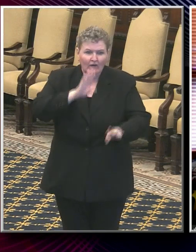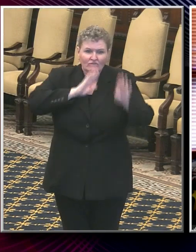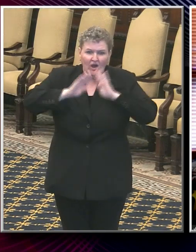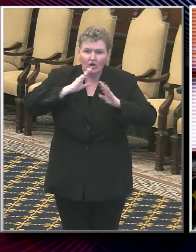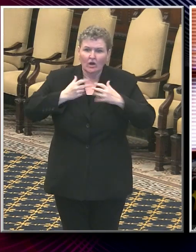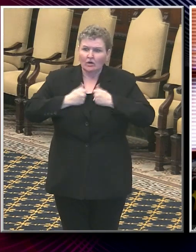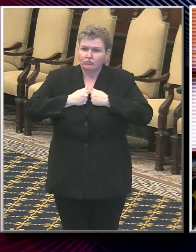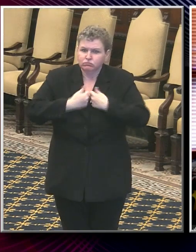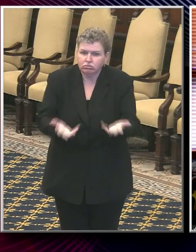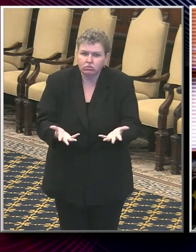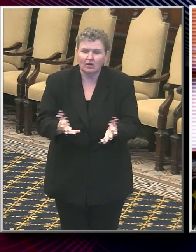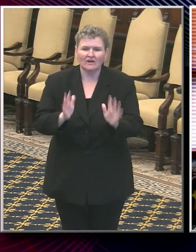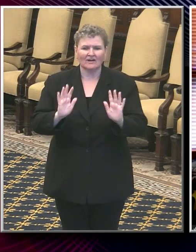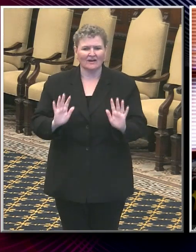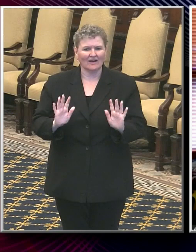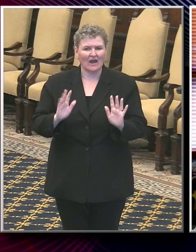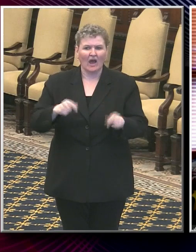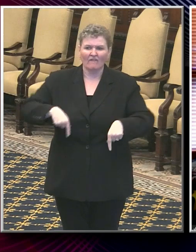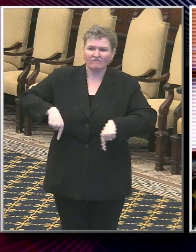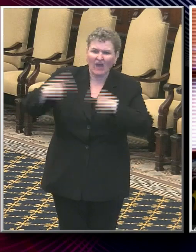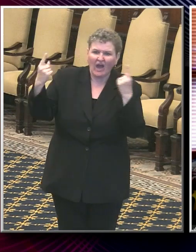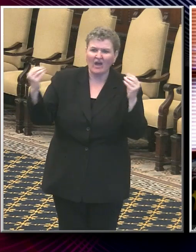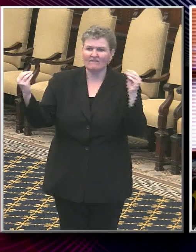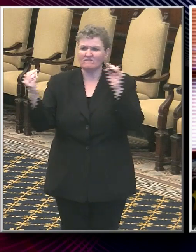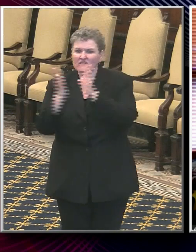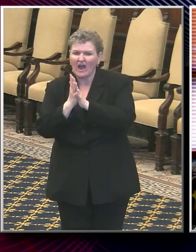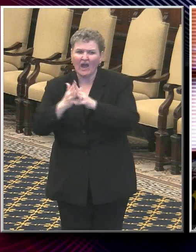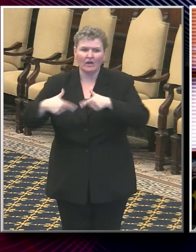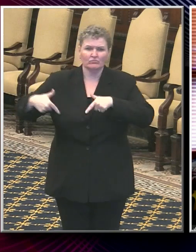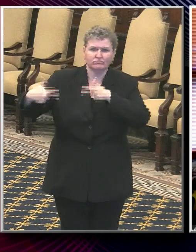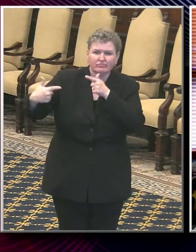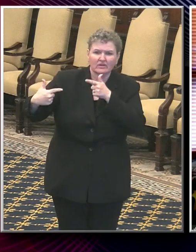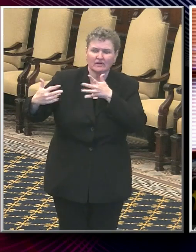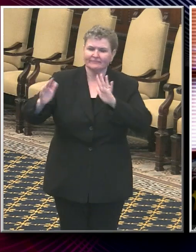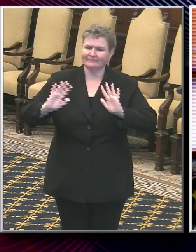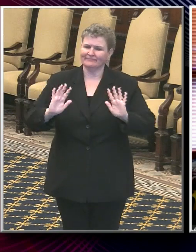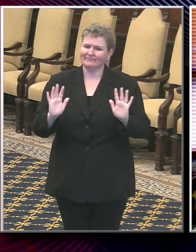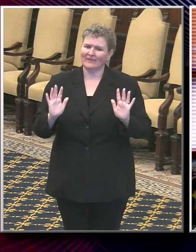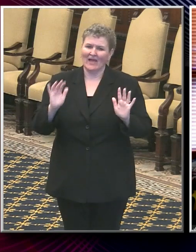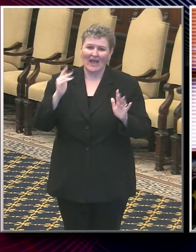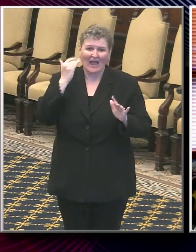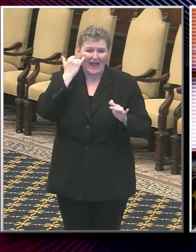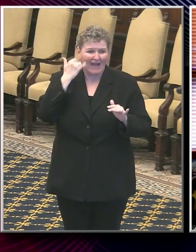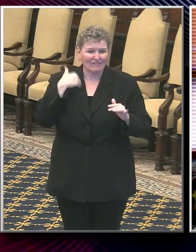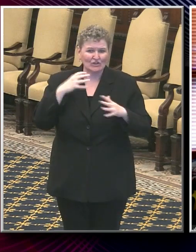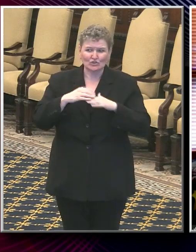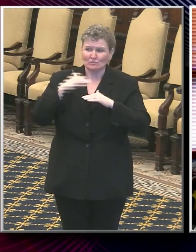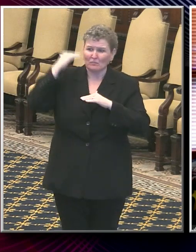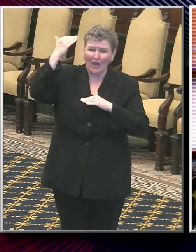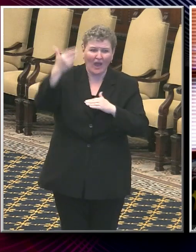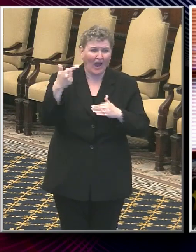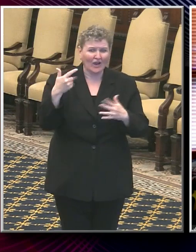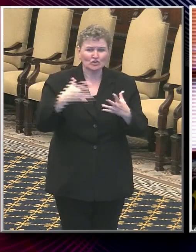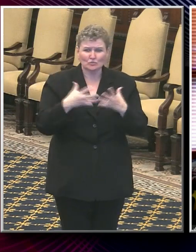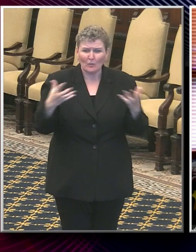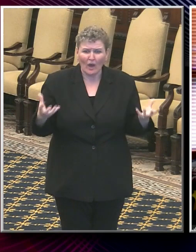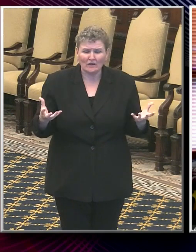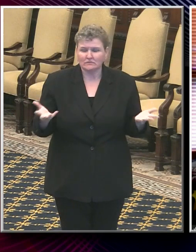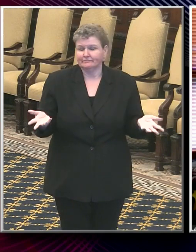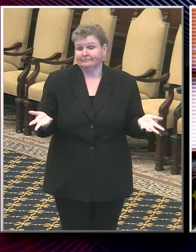people, and we're doing our best to get our arms around that. But as long as we have the proliferation of weaponry that we have in this country, you're going to have this kind of